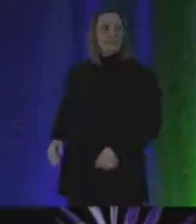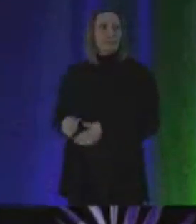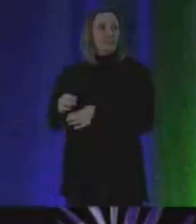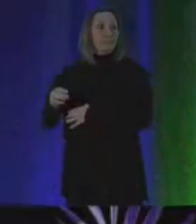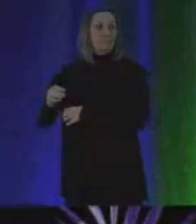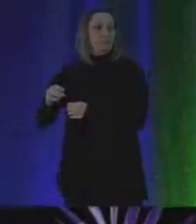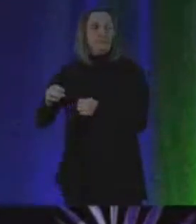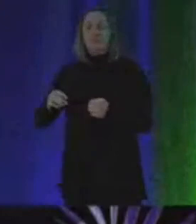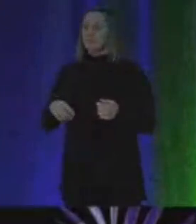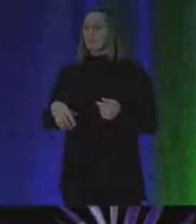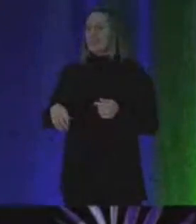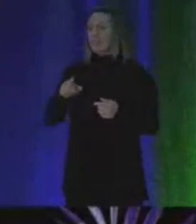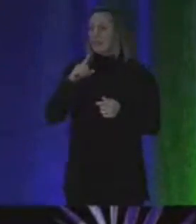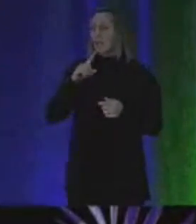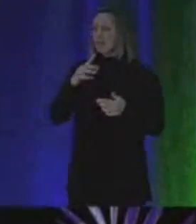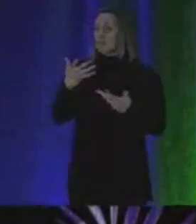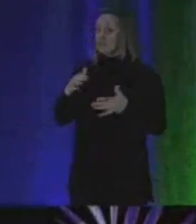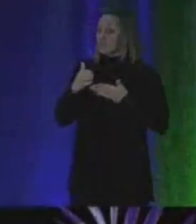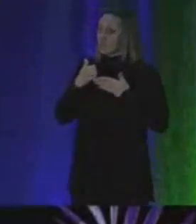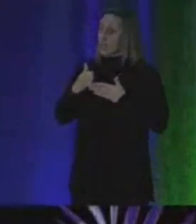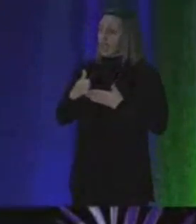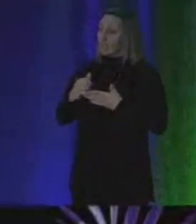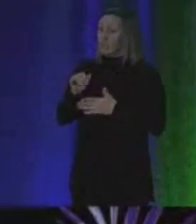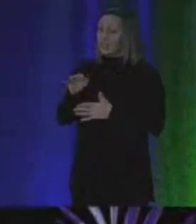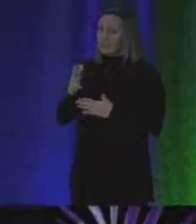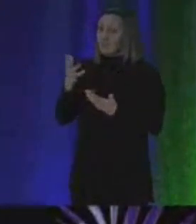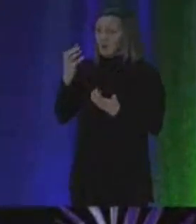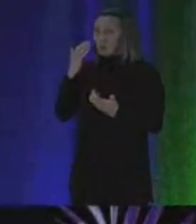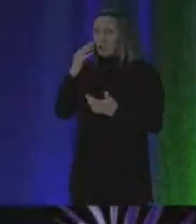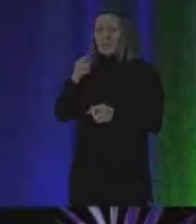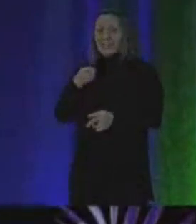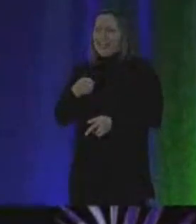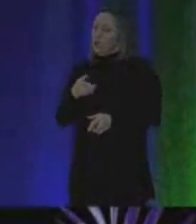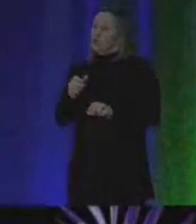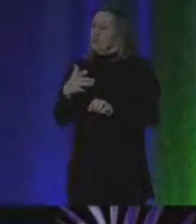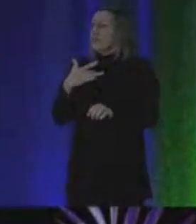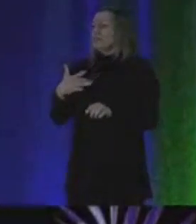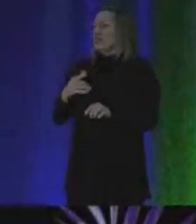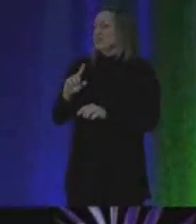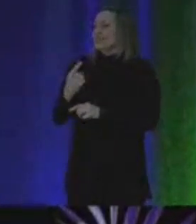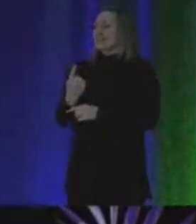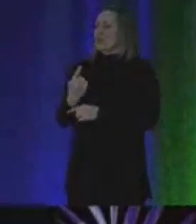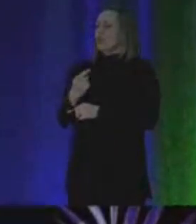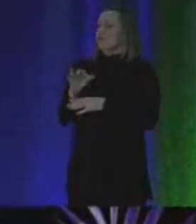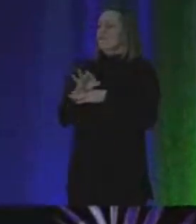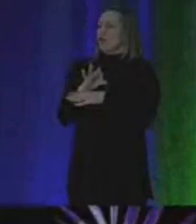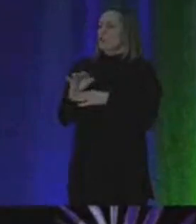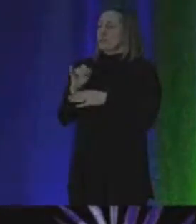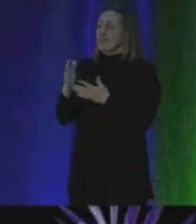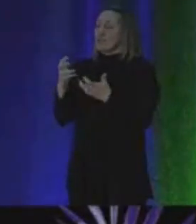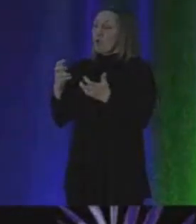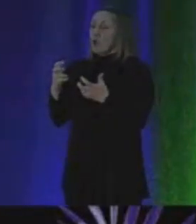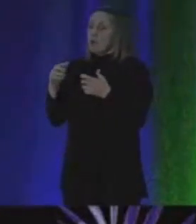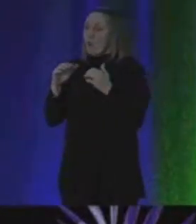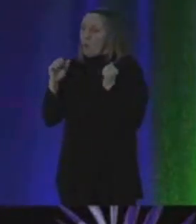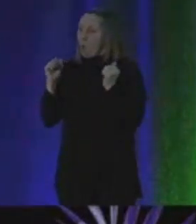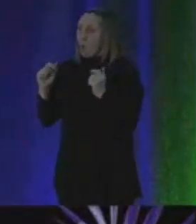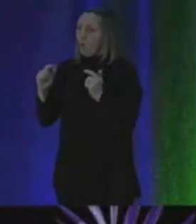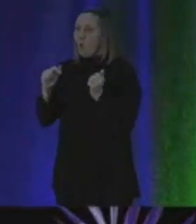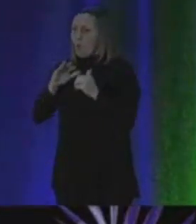And that's really, really helpful. Like if you want to know, like right in here, like this usually just does single functions, but if you want to have like a whole flow,